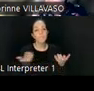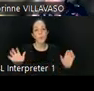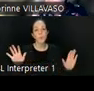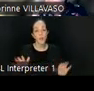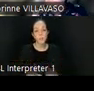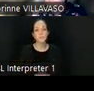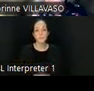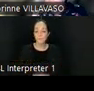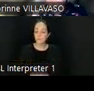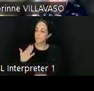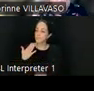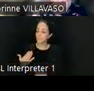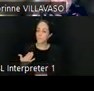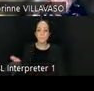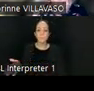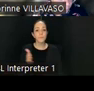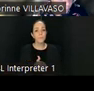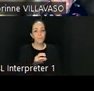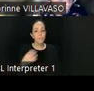Cherie. Co-Chair Obi?